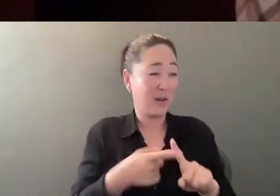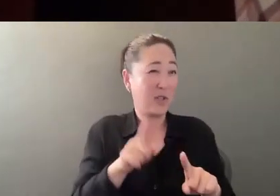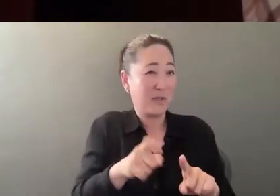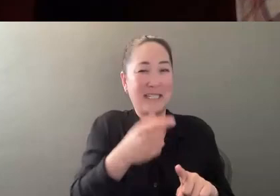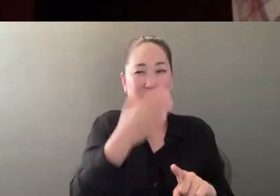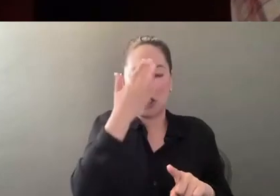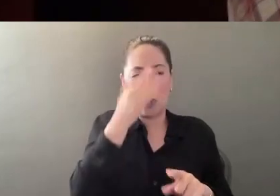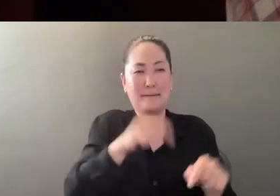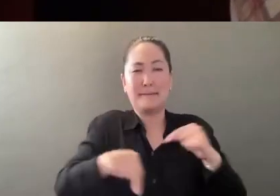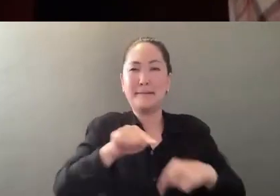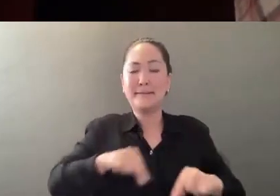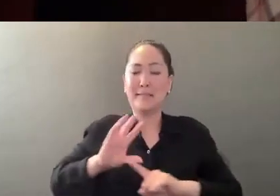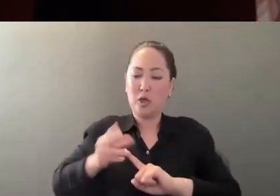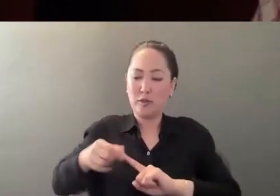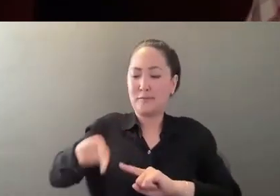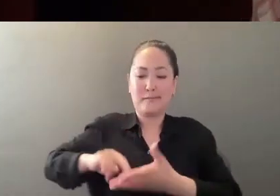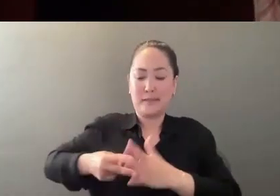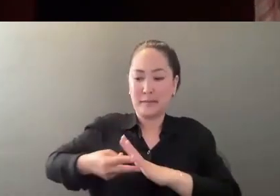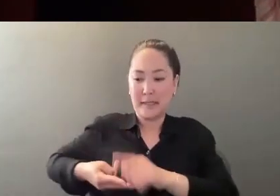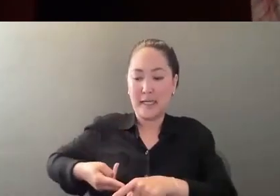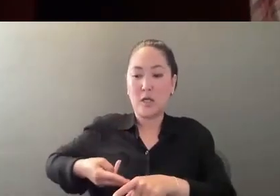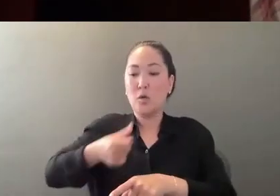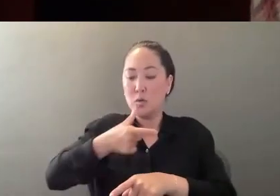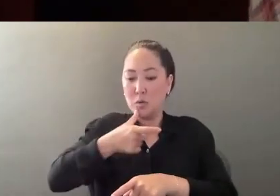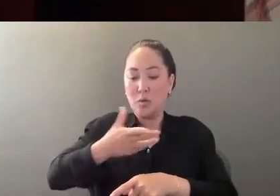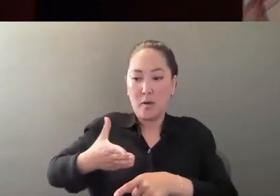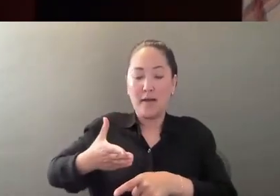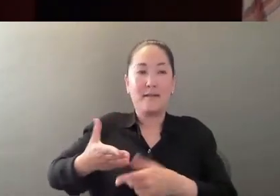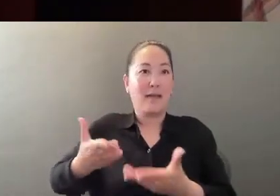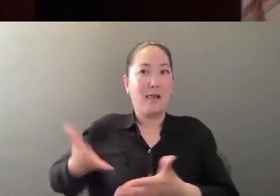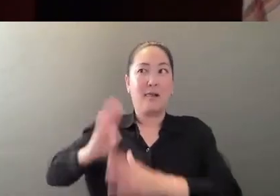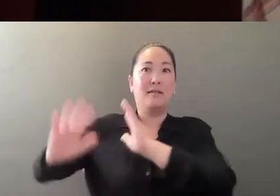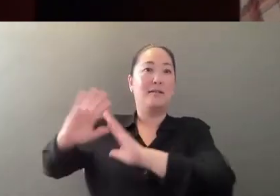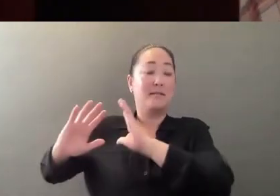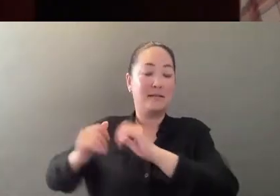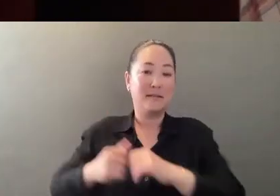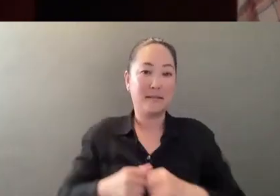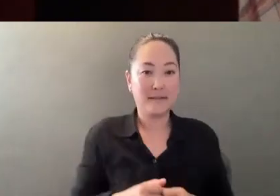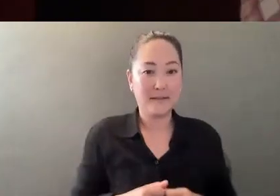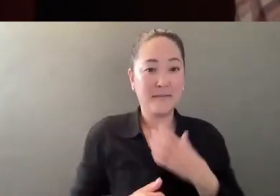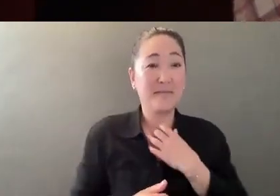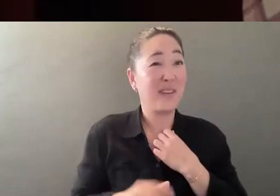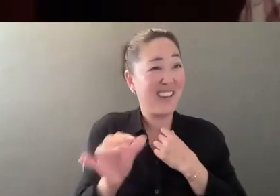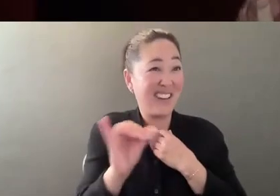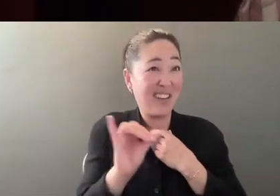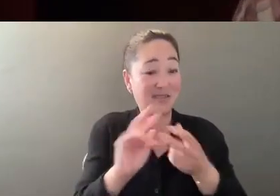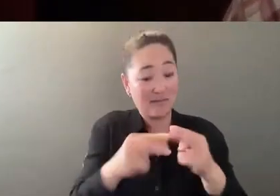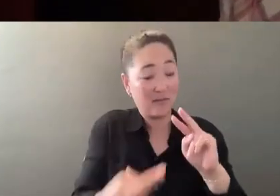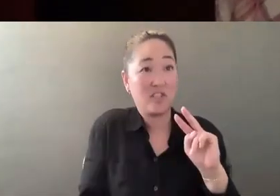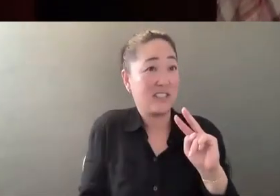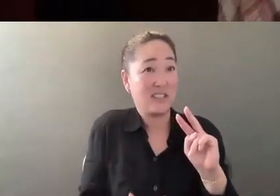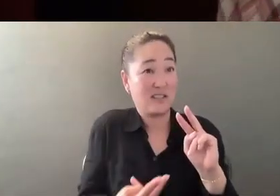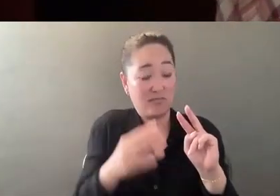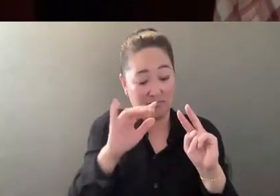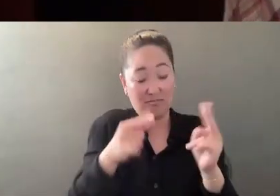heritage. Okay, it becomes very complex. But it's definitely something that we think is relevant, and presumably genes. Genes are different. Your